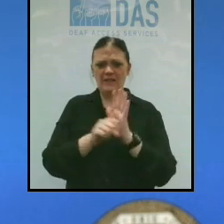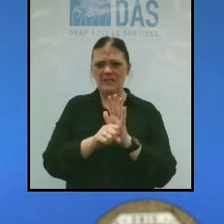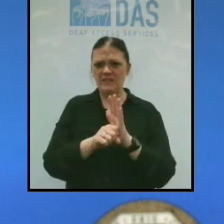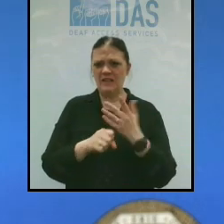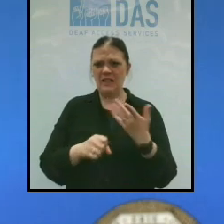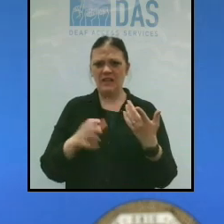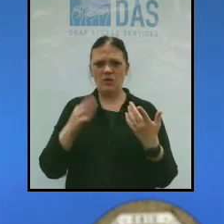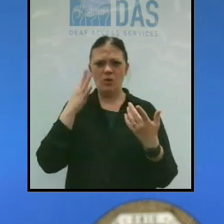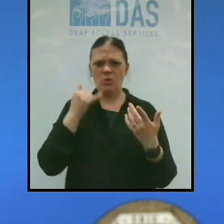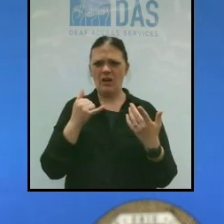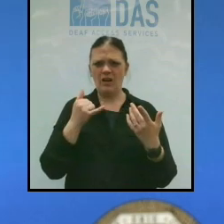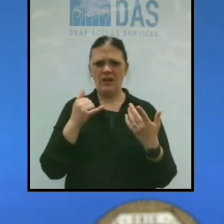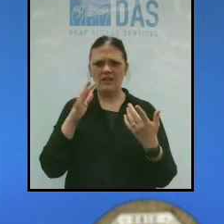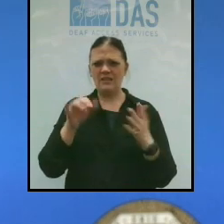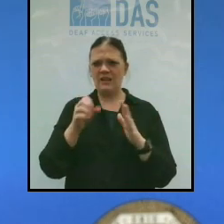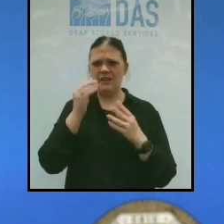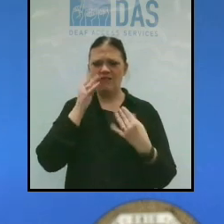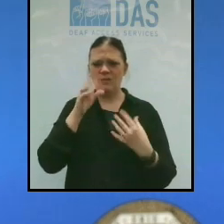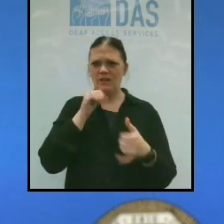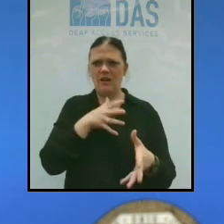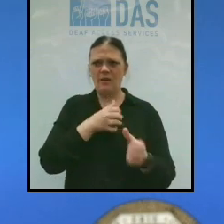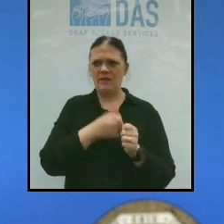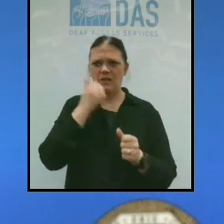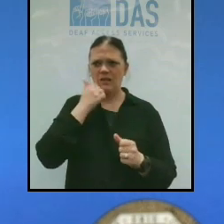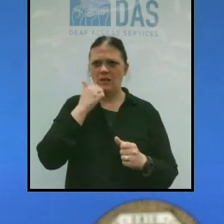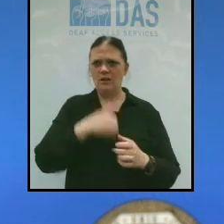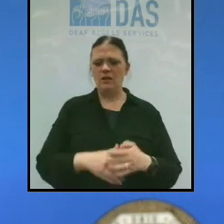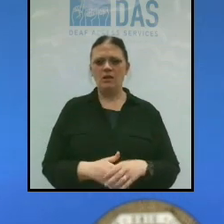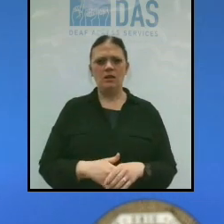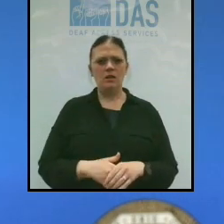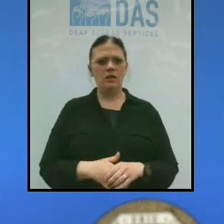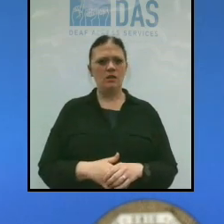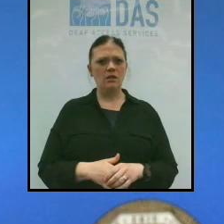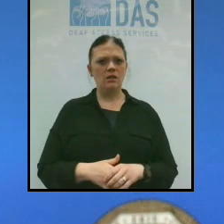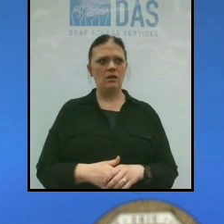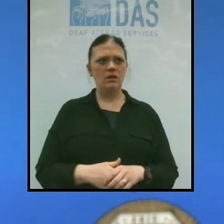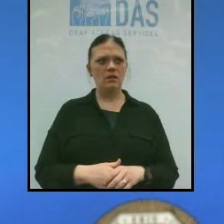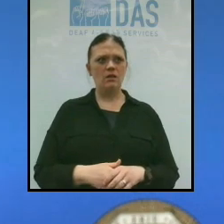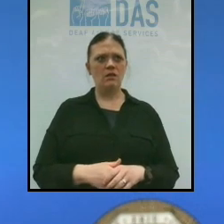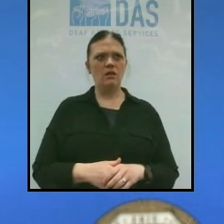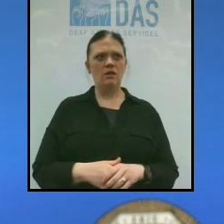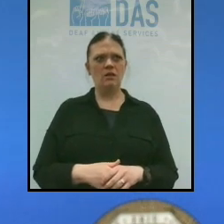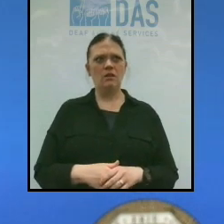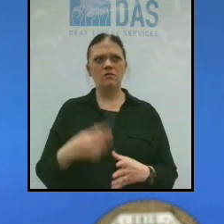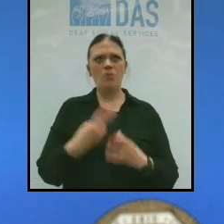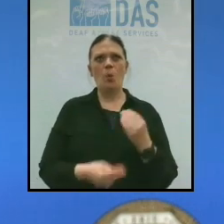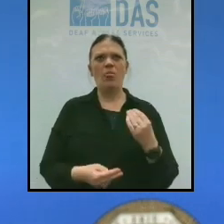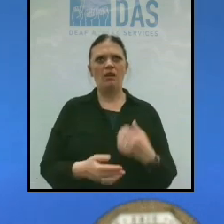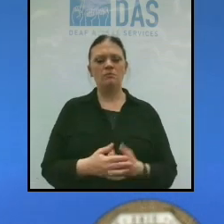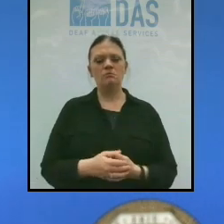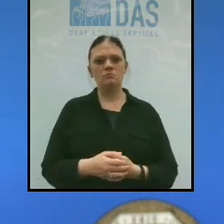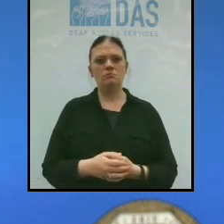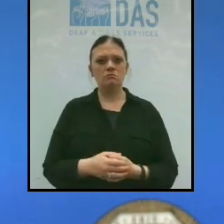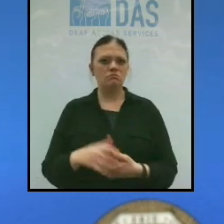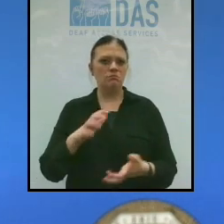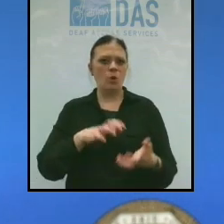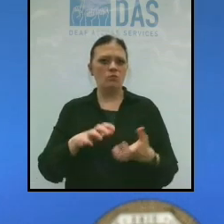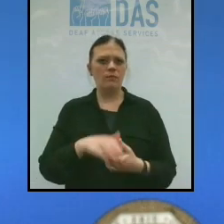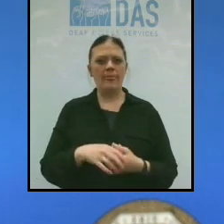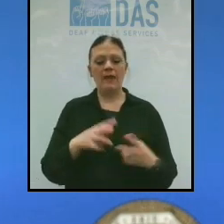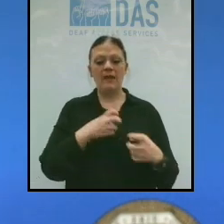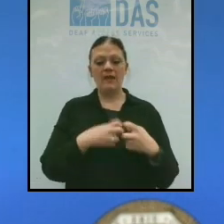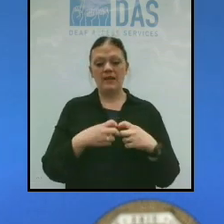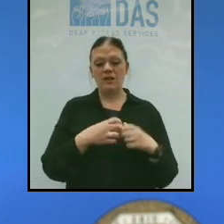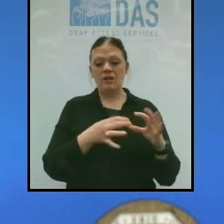state, or why is that information not being updated daily? It's a combo. It was also an issue